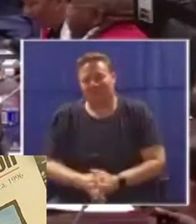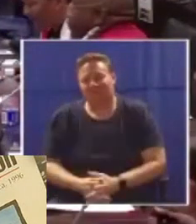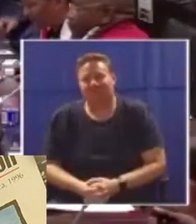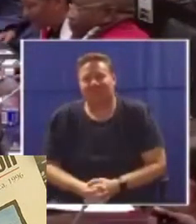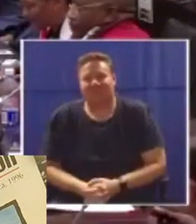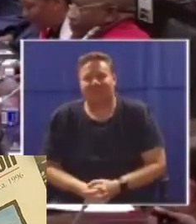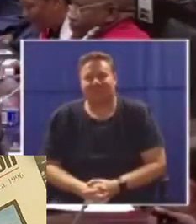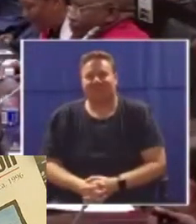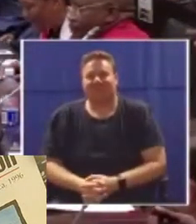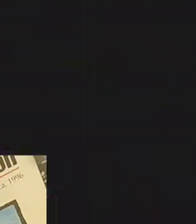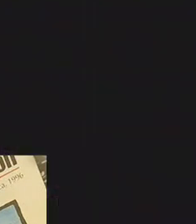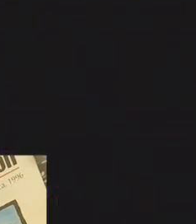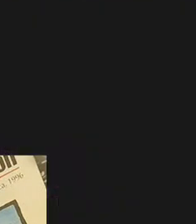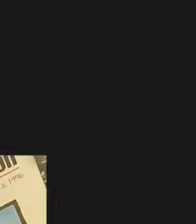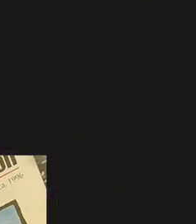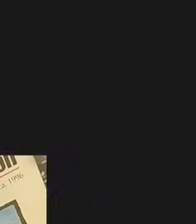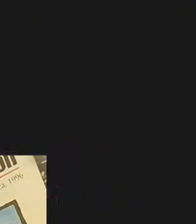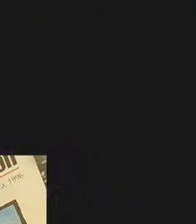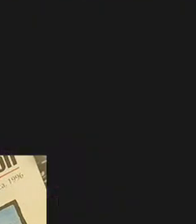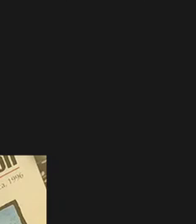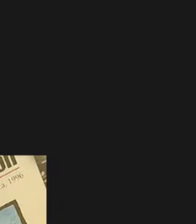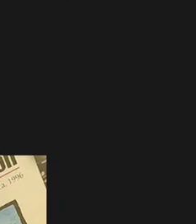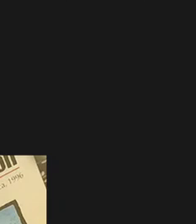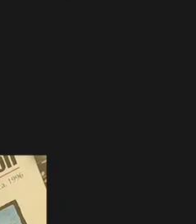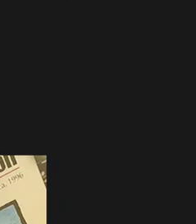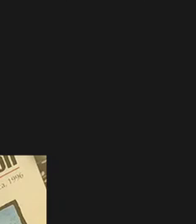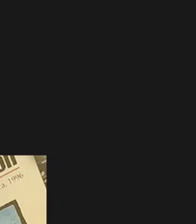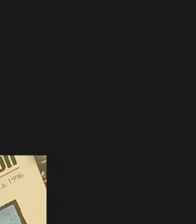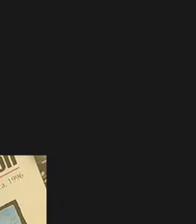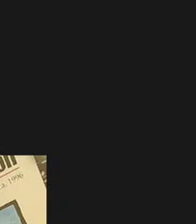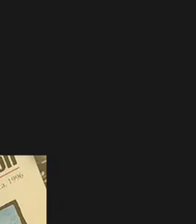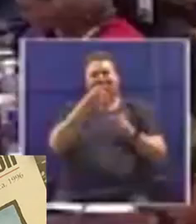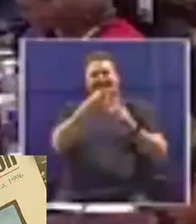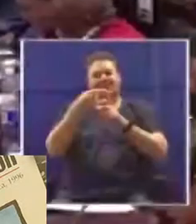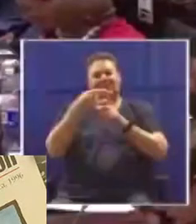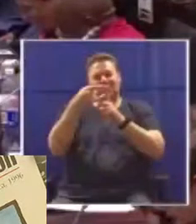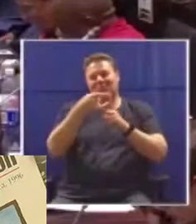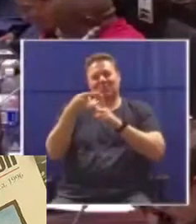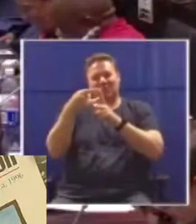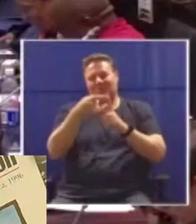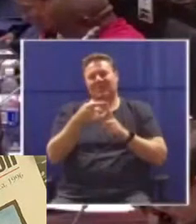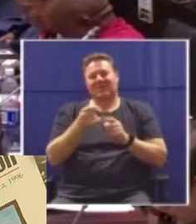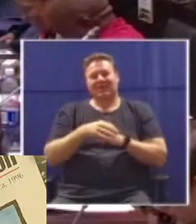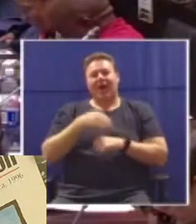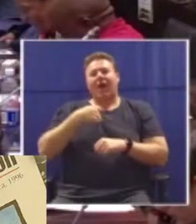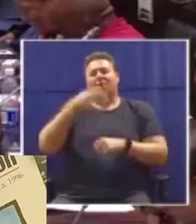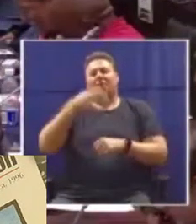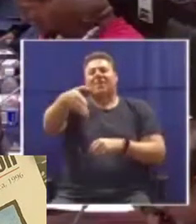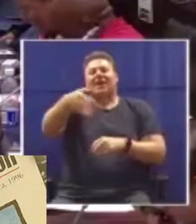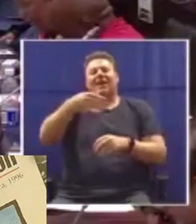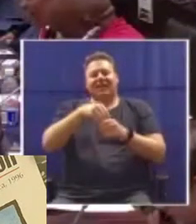So 1 on the virtual platform. Order. Thanks for the correction. Order, Honorable Members. Order.